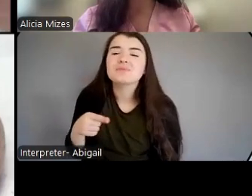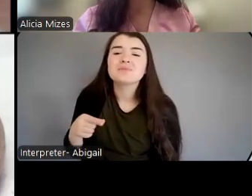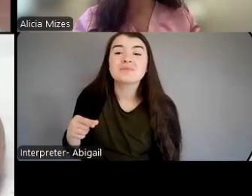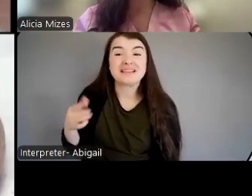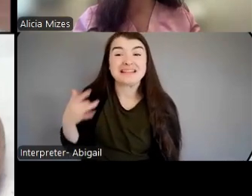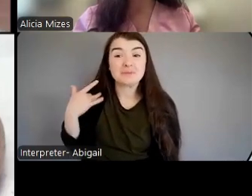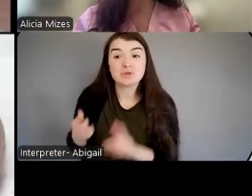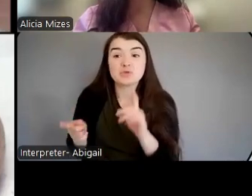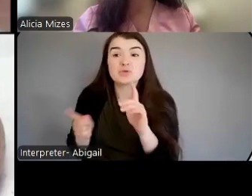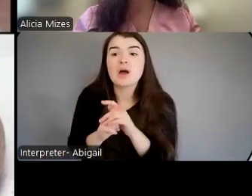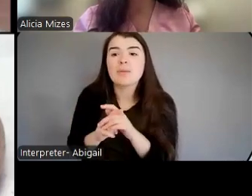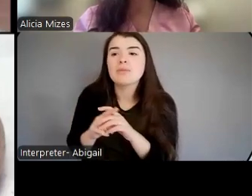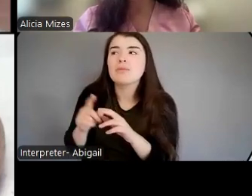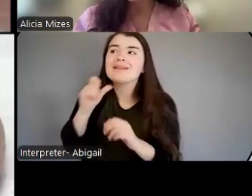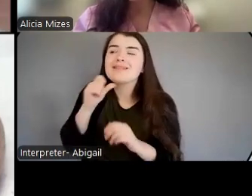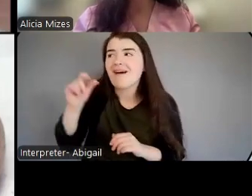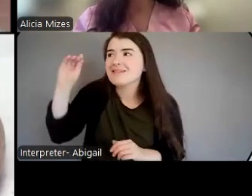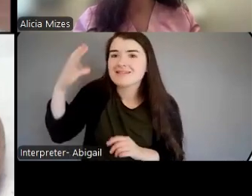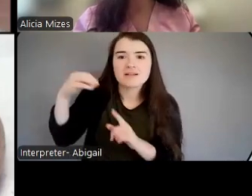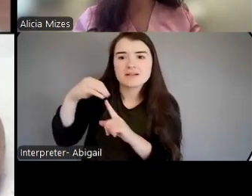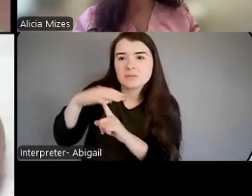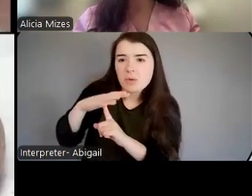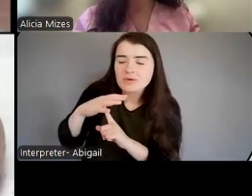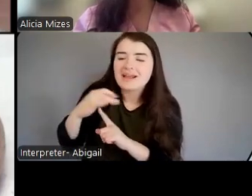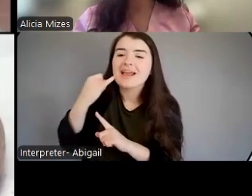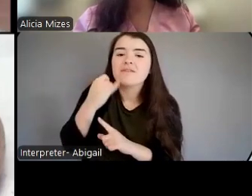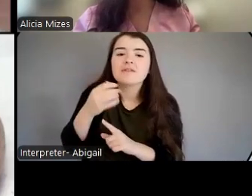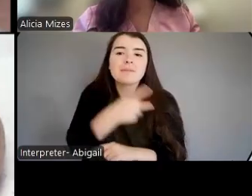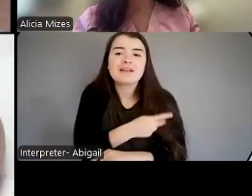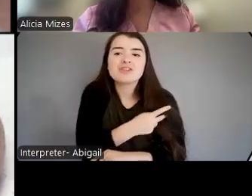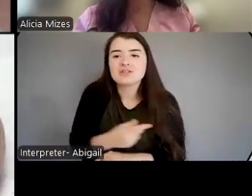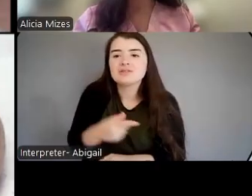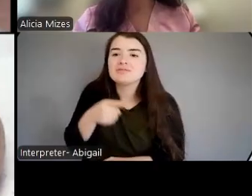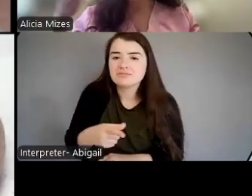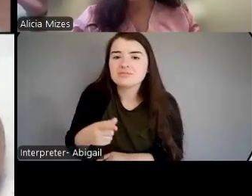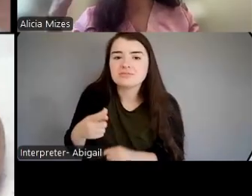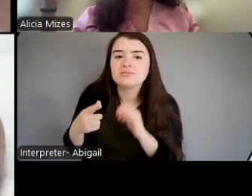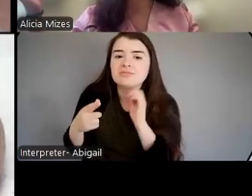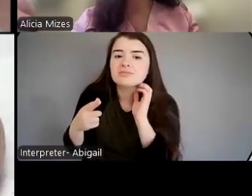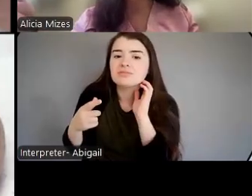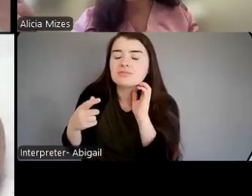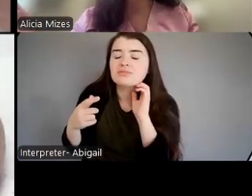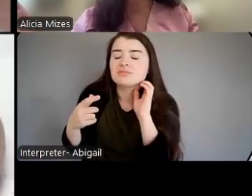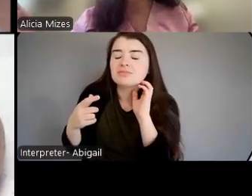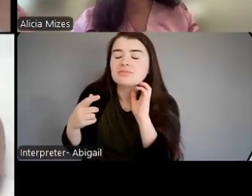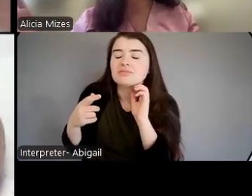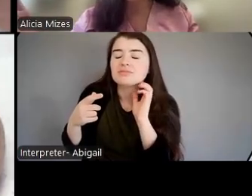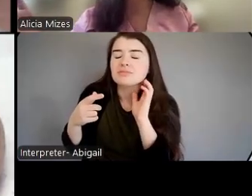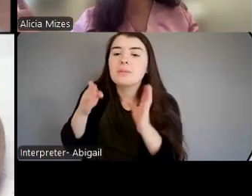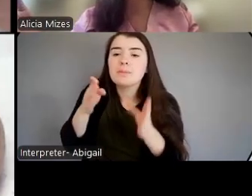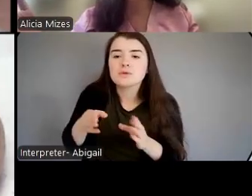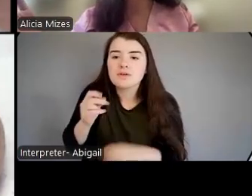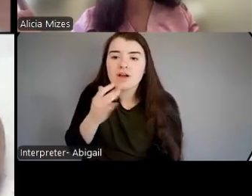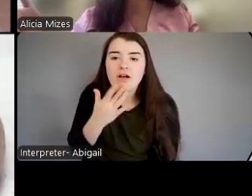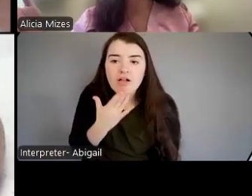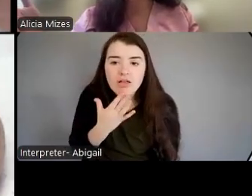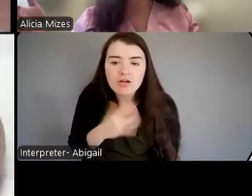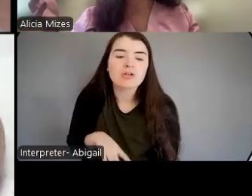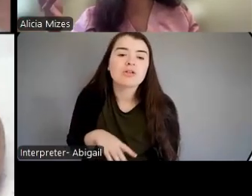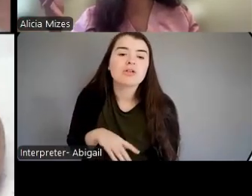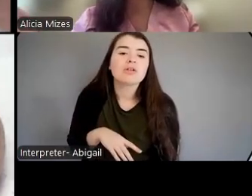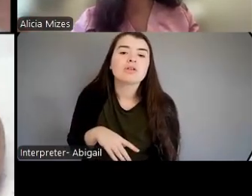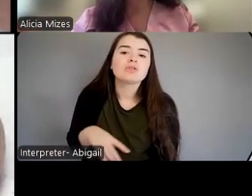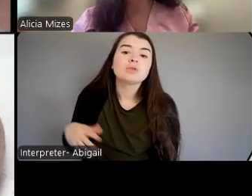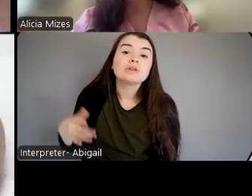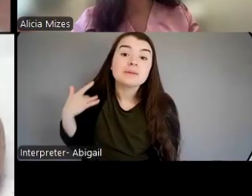patients who have skin of color. So that's why we kind of see these outcomes sometimes that patients